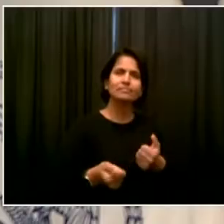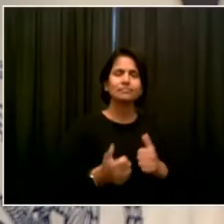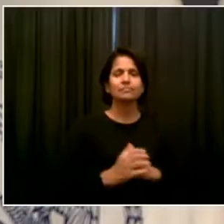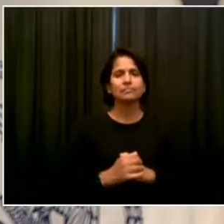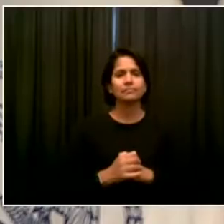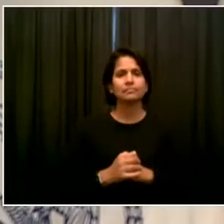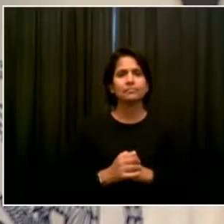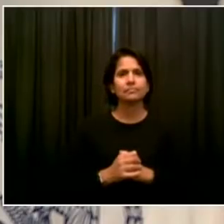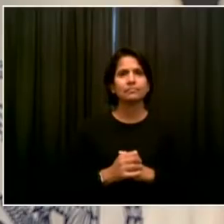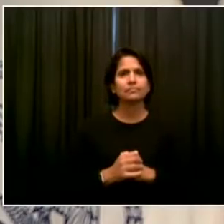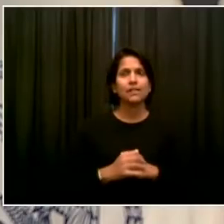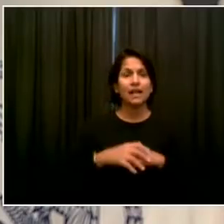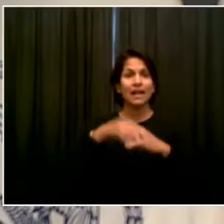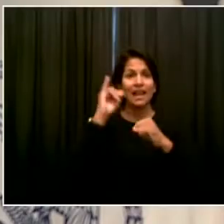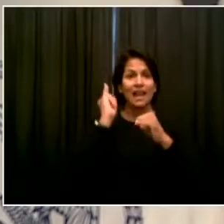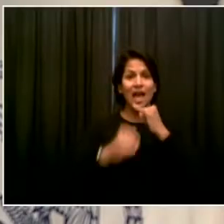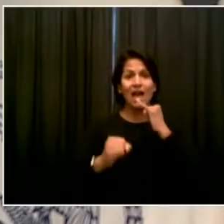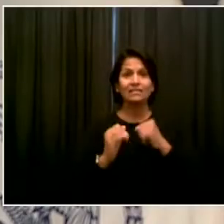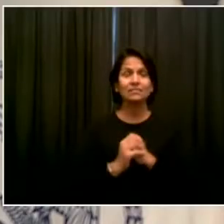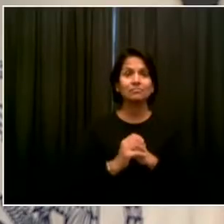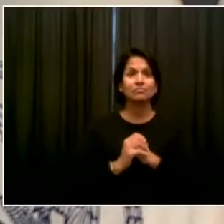The Post.